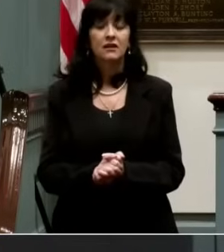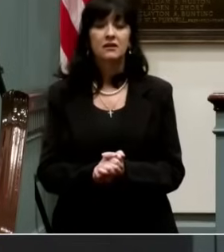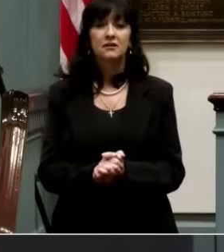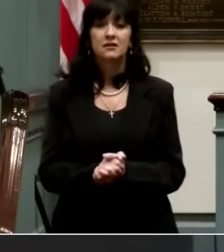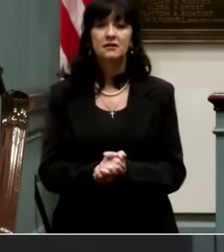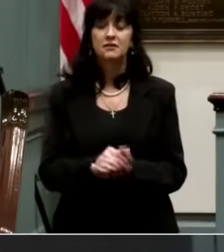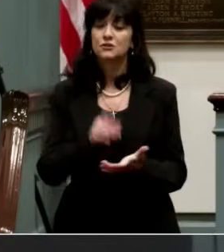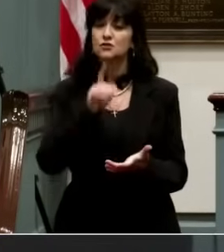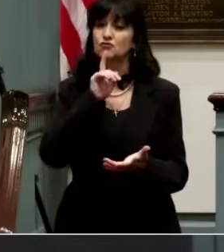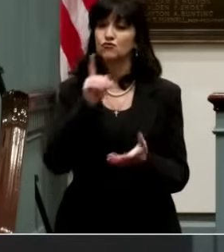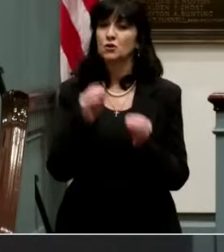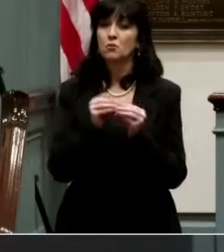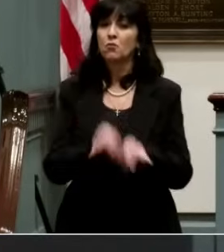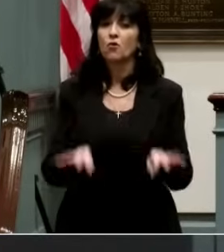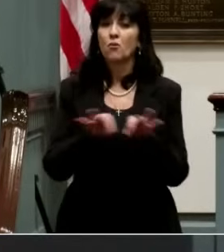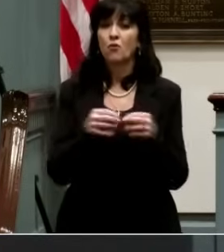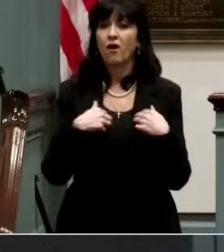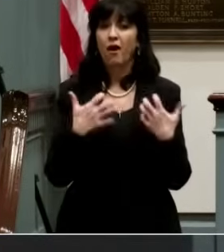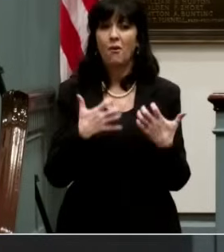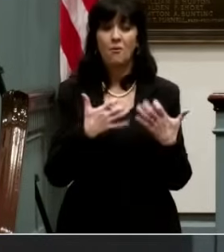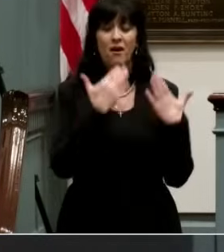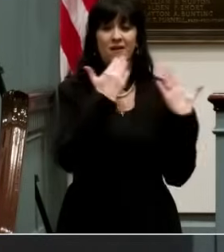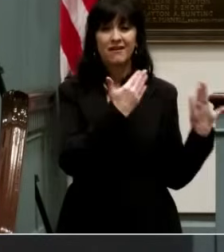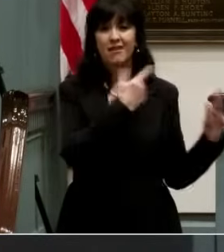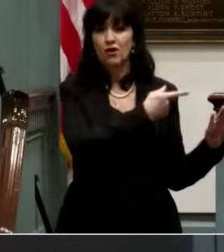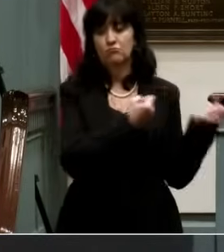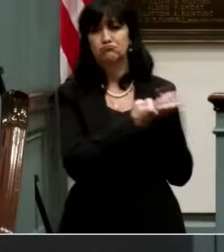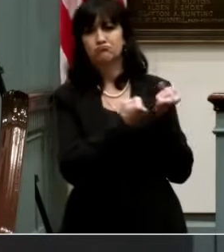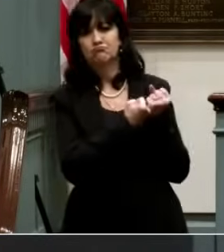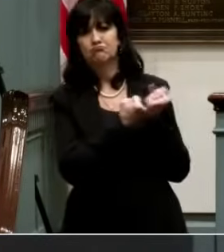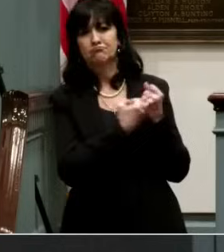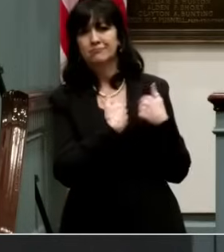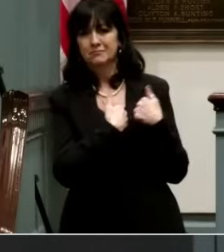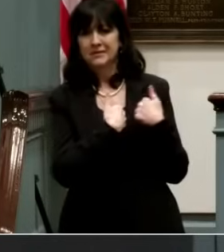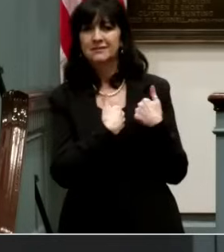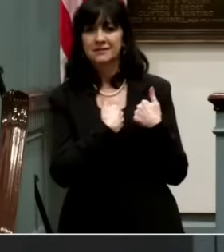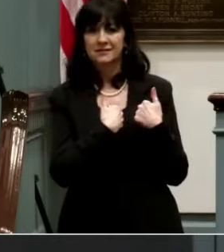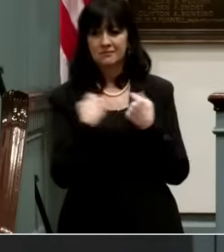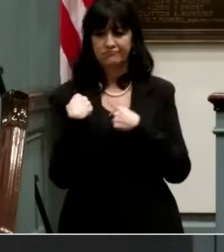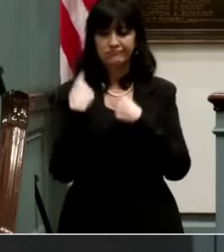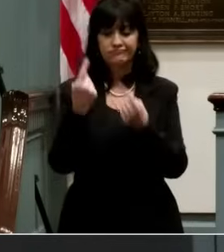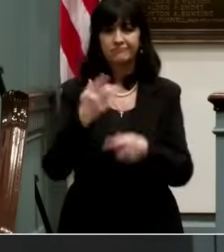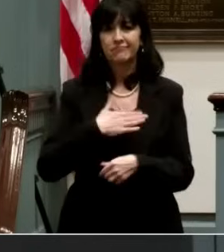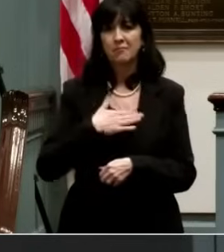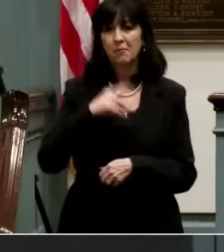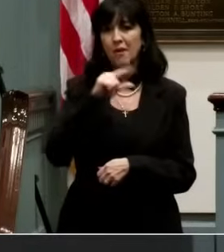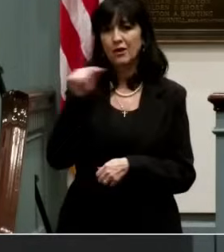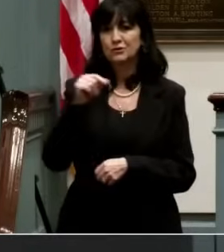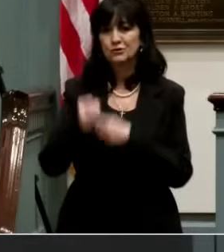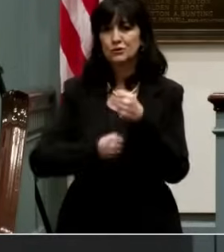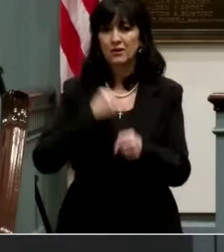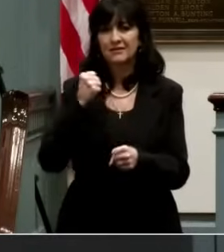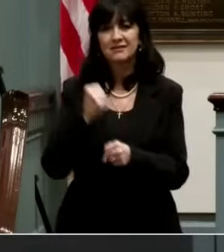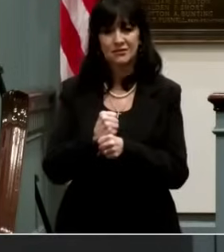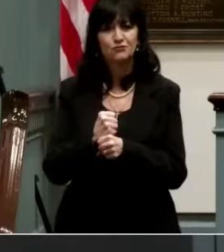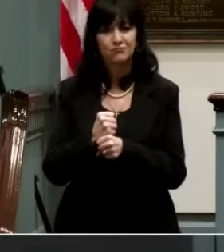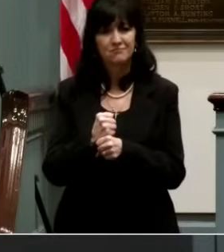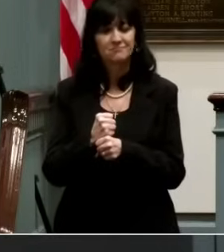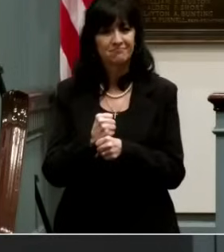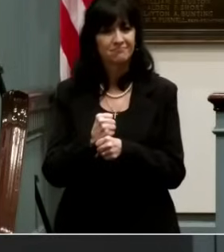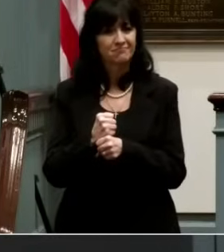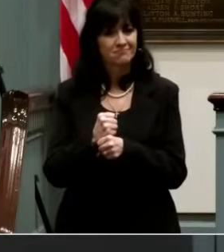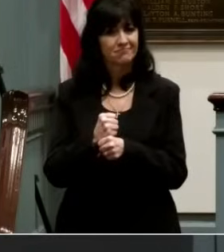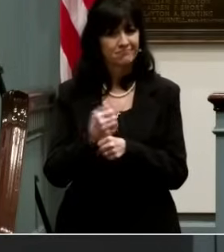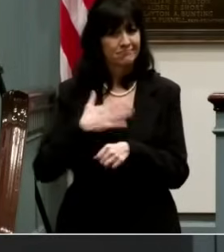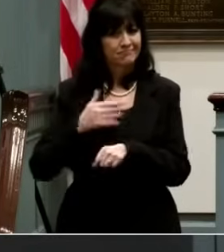and maybe more importantly, to thank her for all the support she has given me over my 20 years as an elected official. I